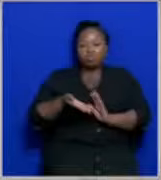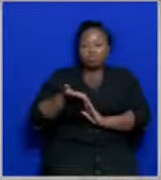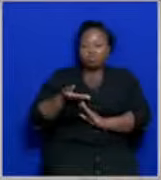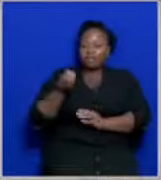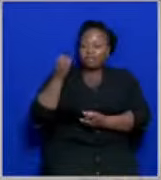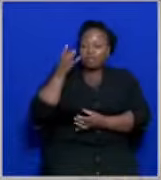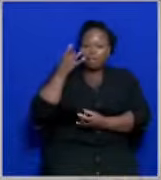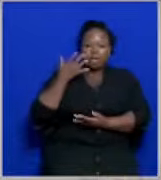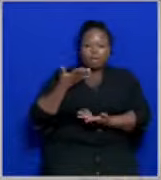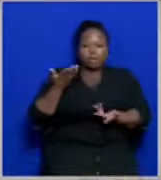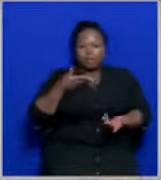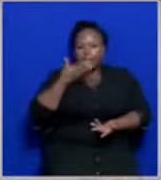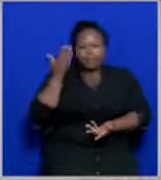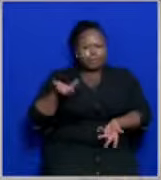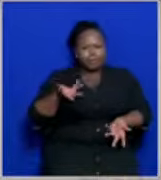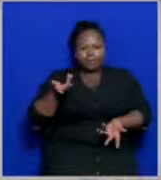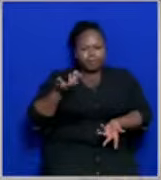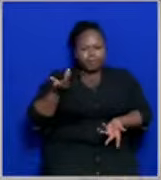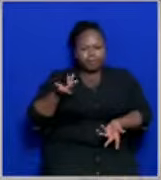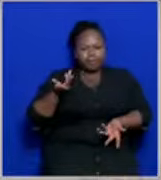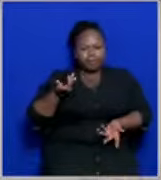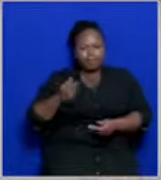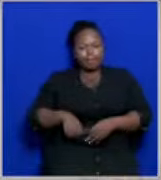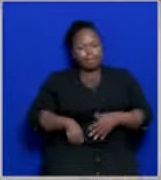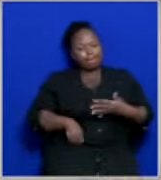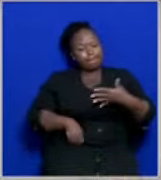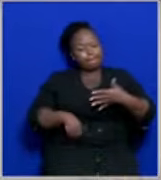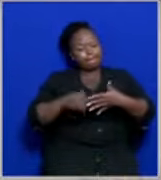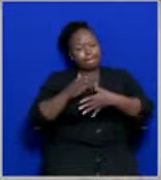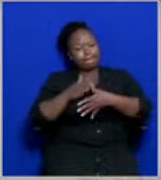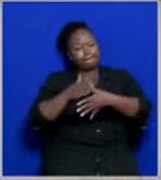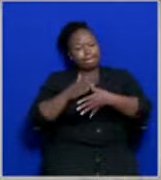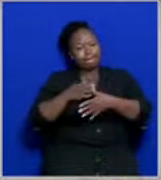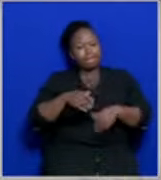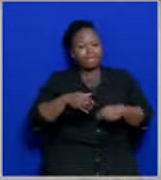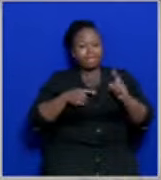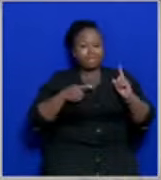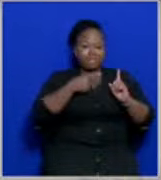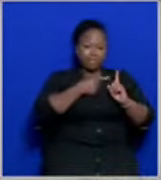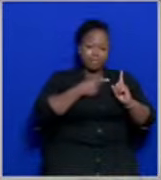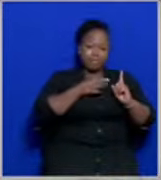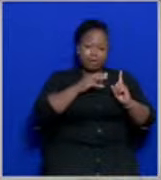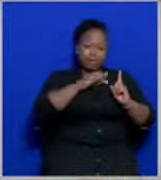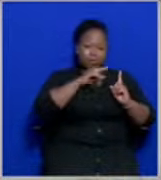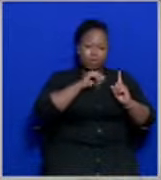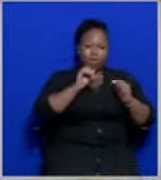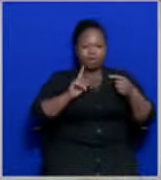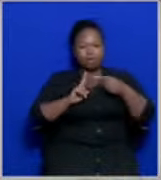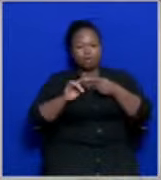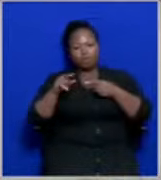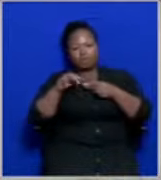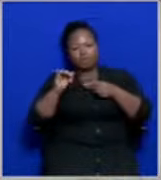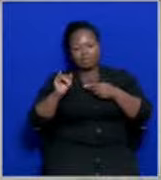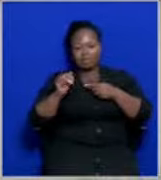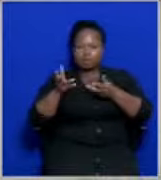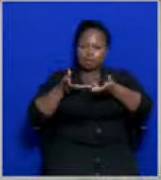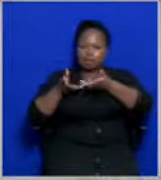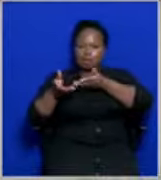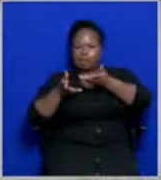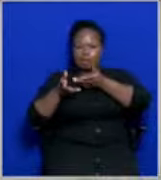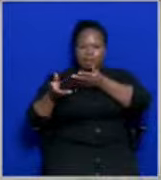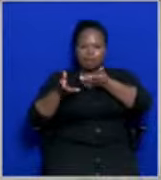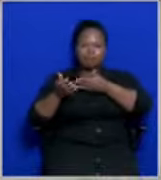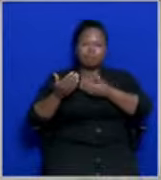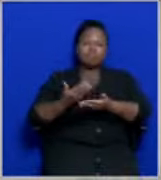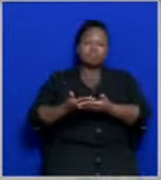matters. 5, the engagement of Mr. Magagula and Mr. J. Mkhwanazi has got the potential of jeopardizing the